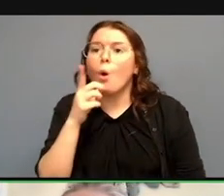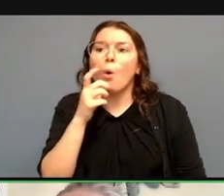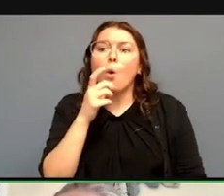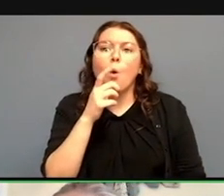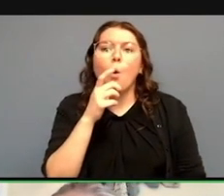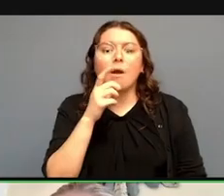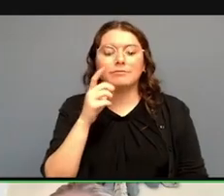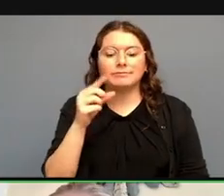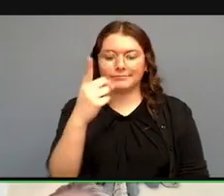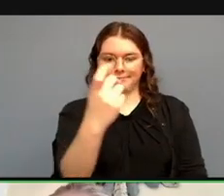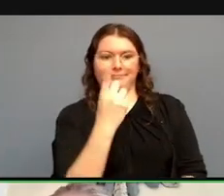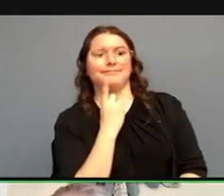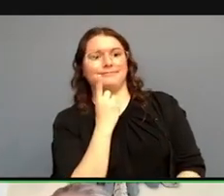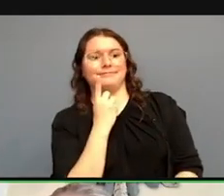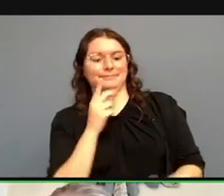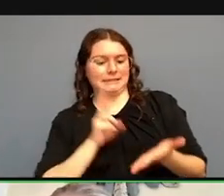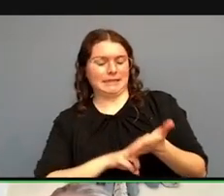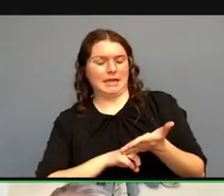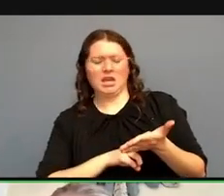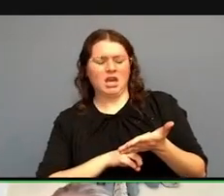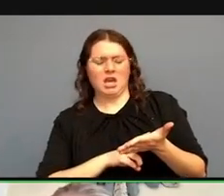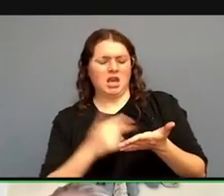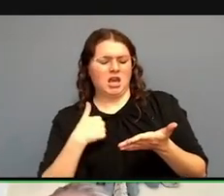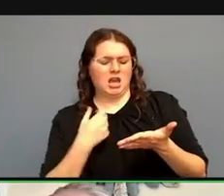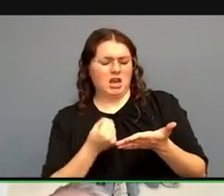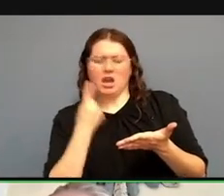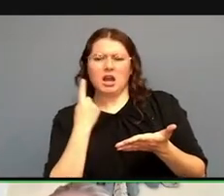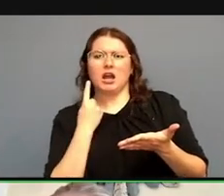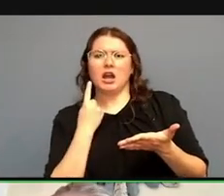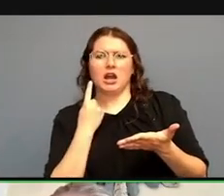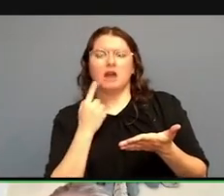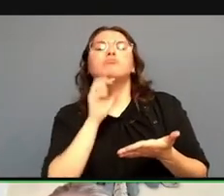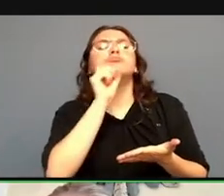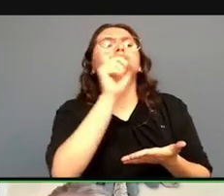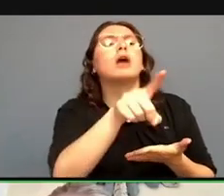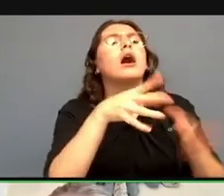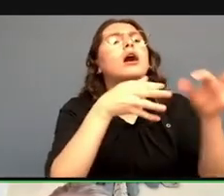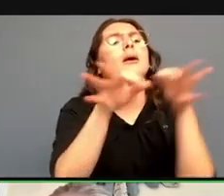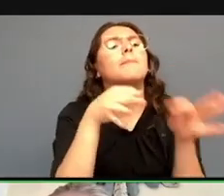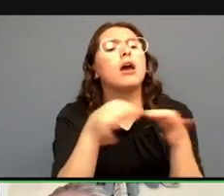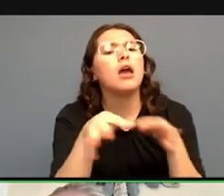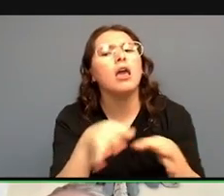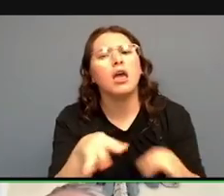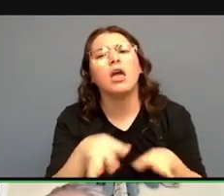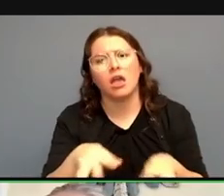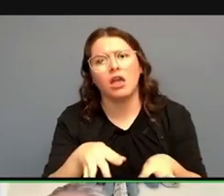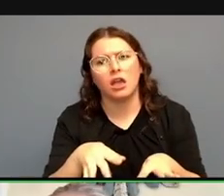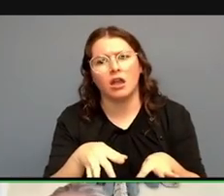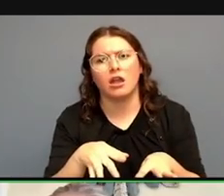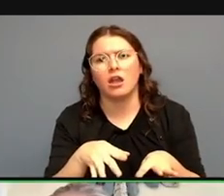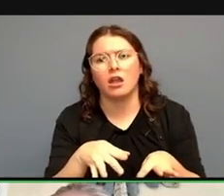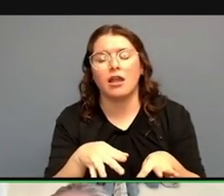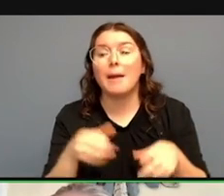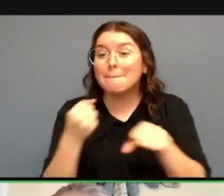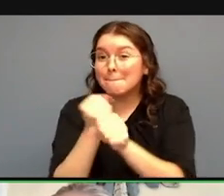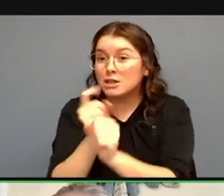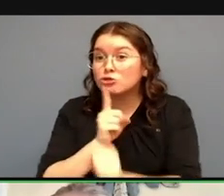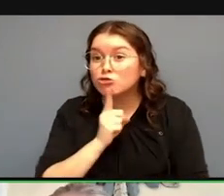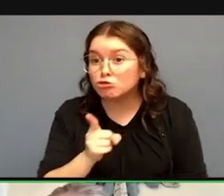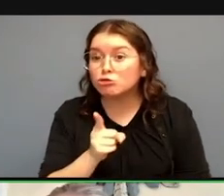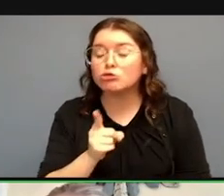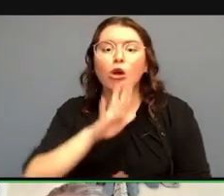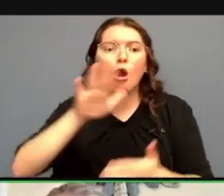you to sign anything, if you don't understand the document, ask them to explain it to you and make sure that all of